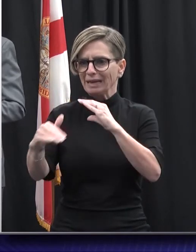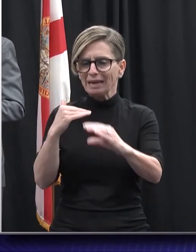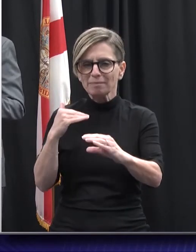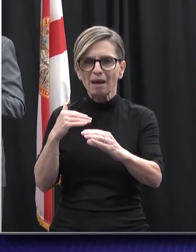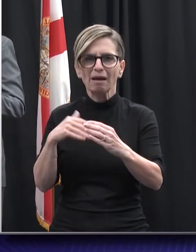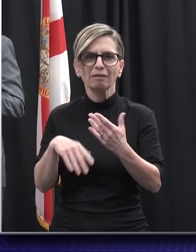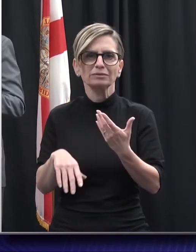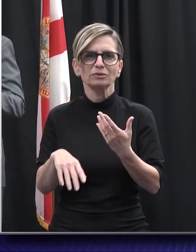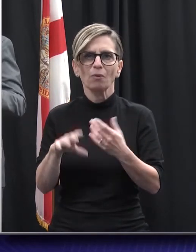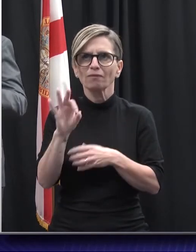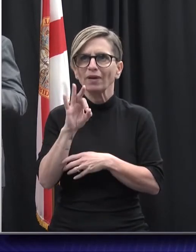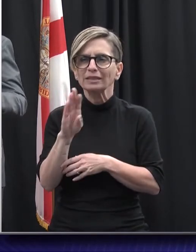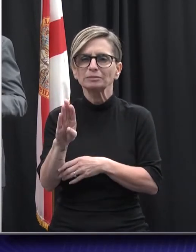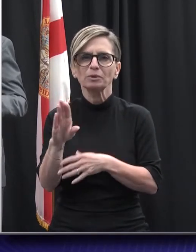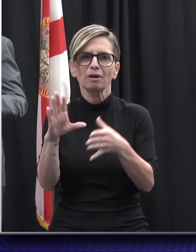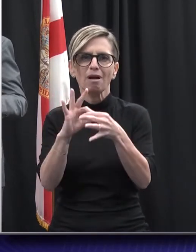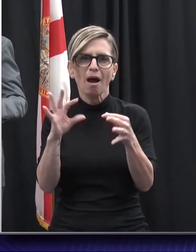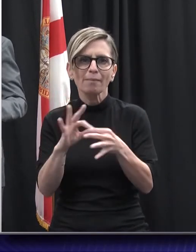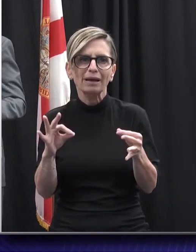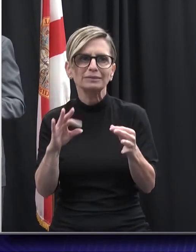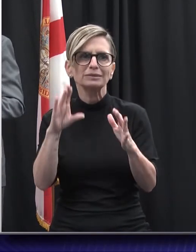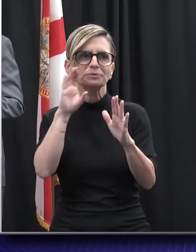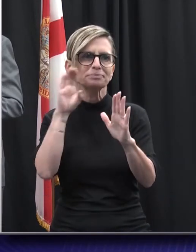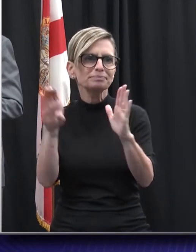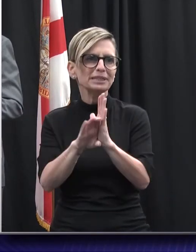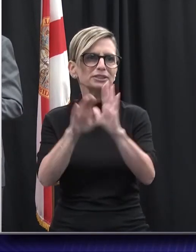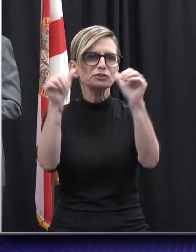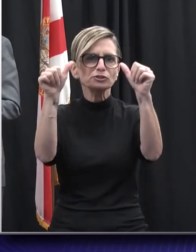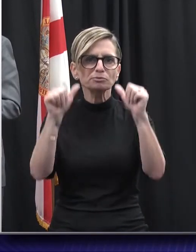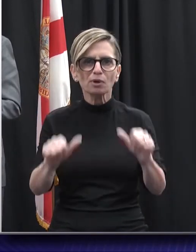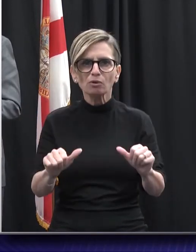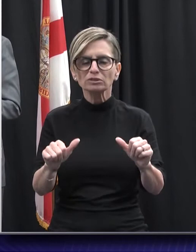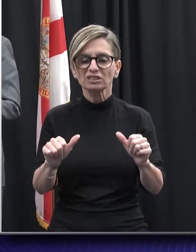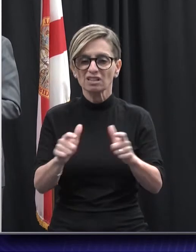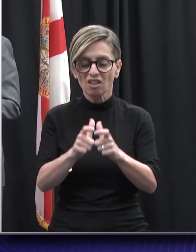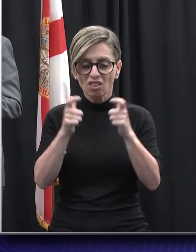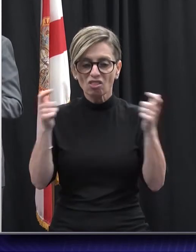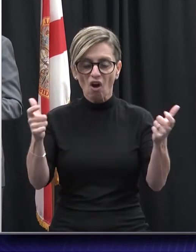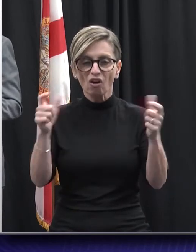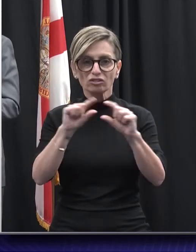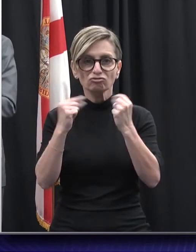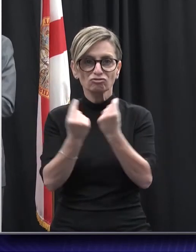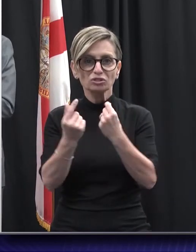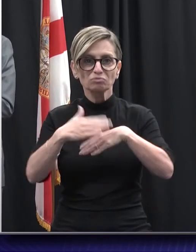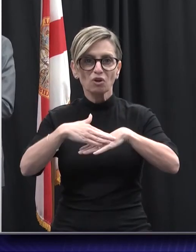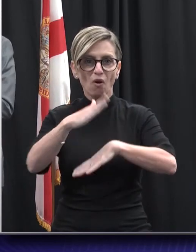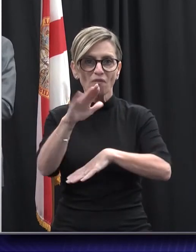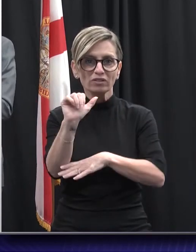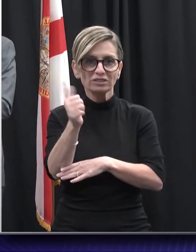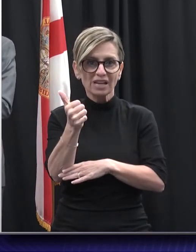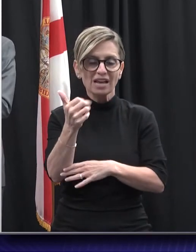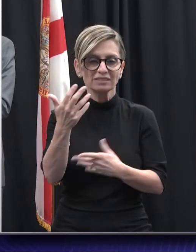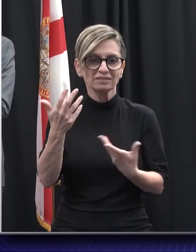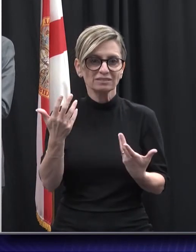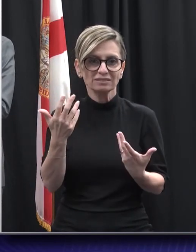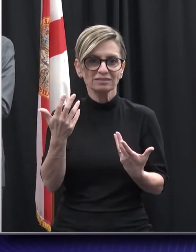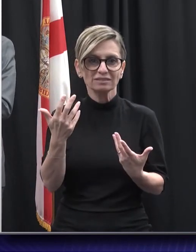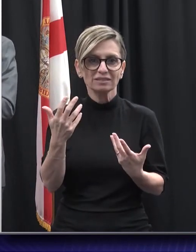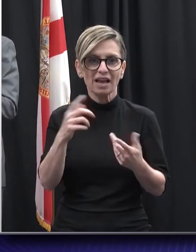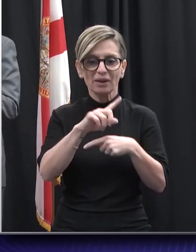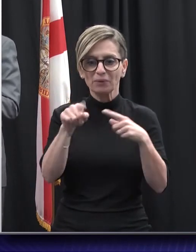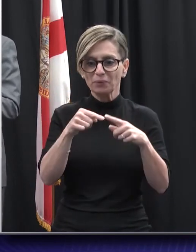Facebooking photos of people gathering in parks, and by the time we investigate, the gathering is